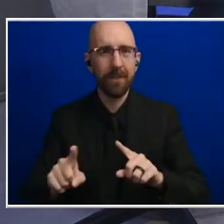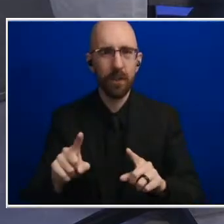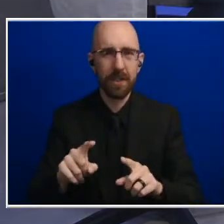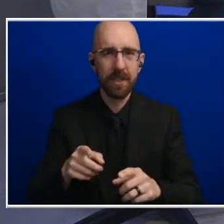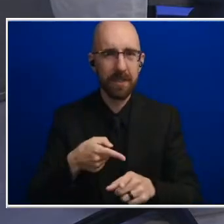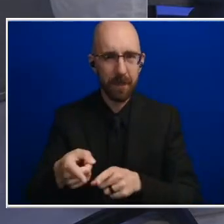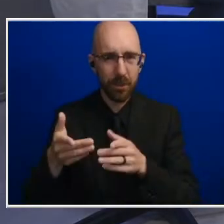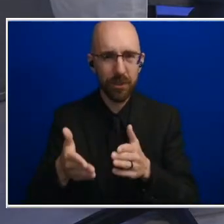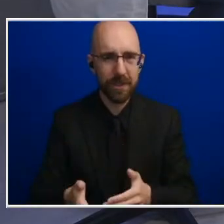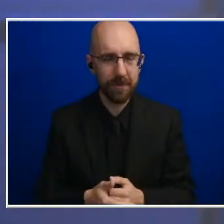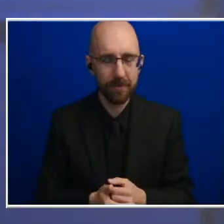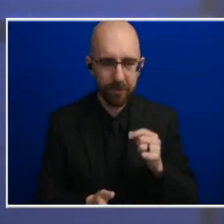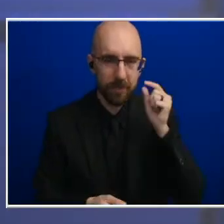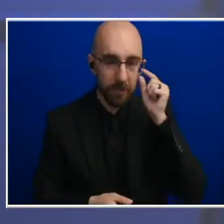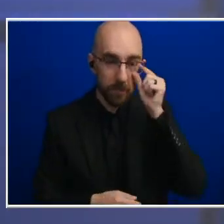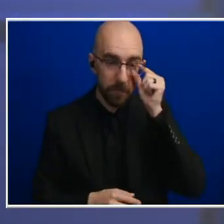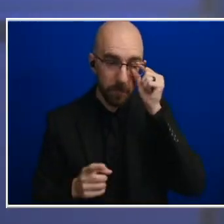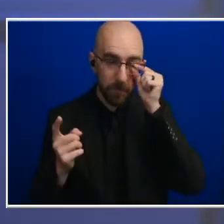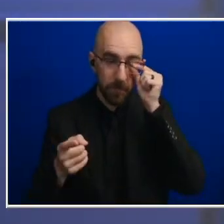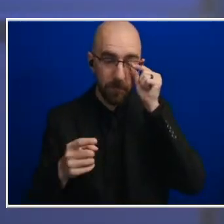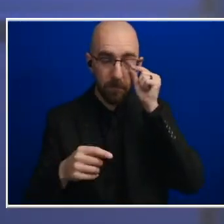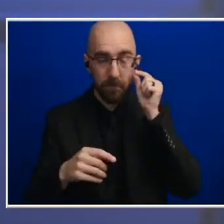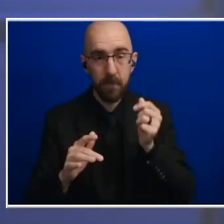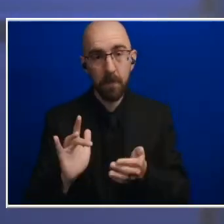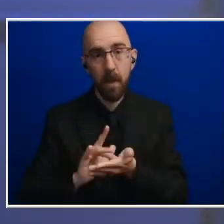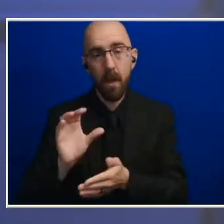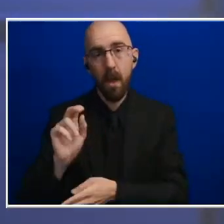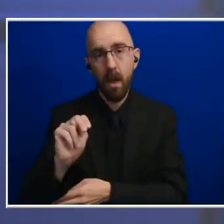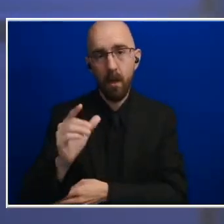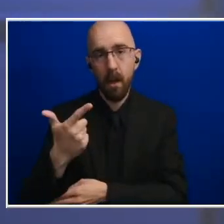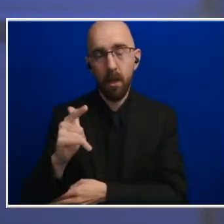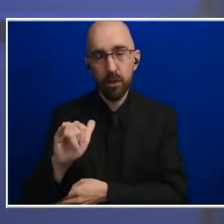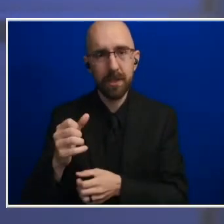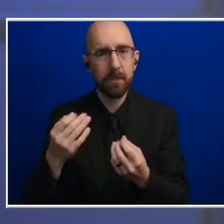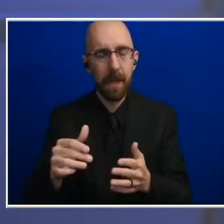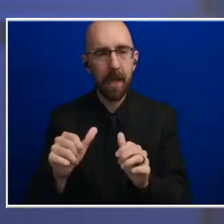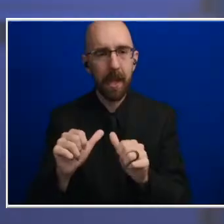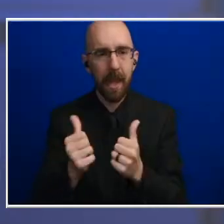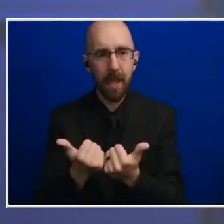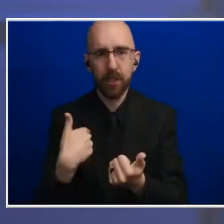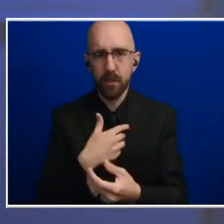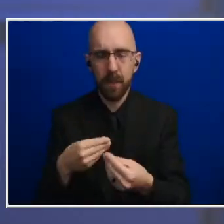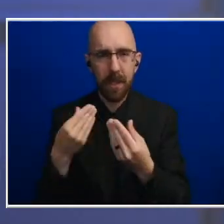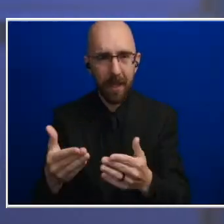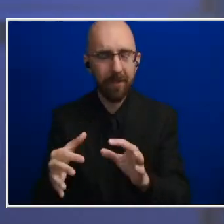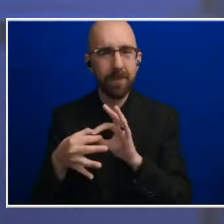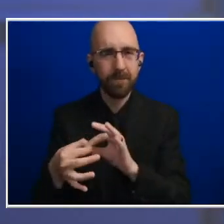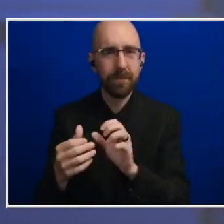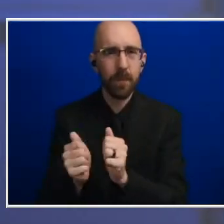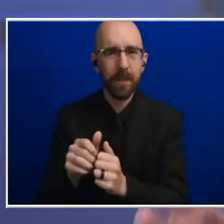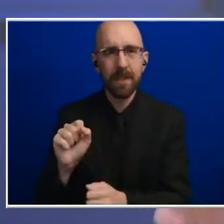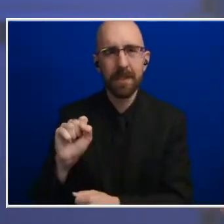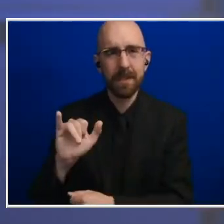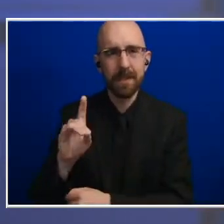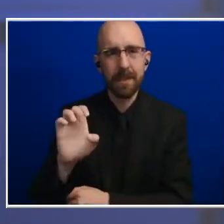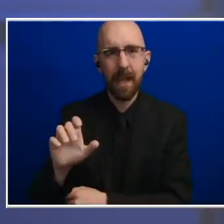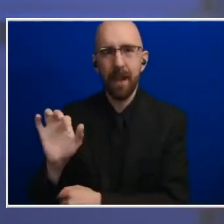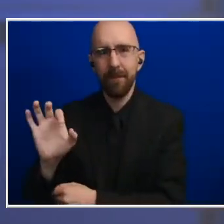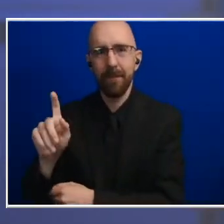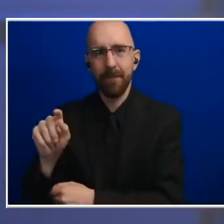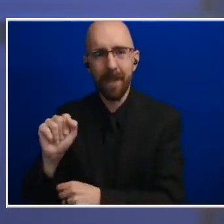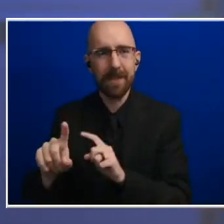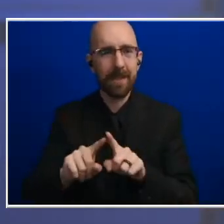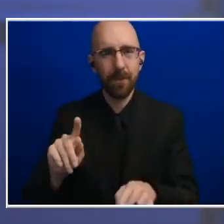in the medical oncology world, so many of the agents that we give are associated with side effects and different toxicities. And if you give